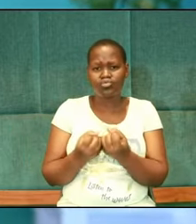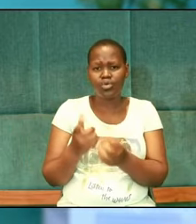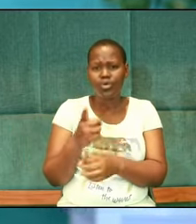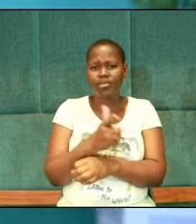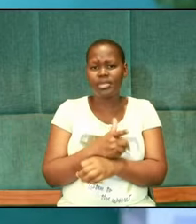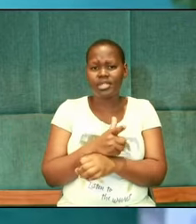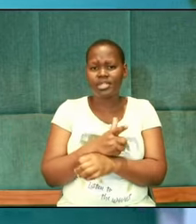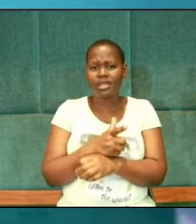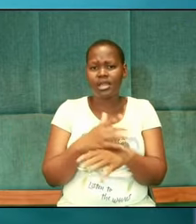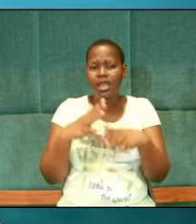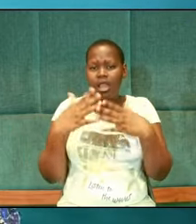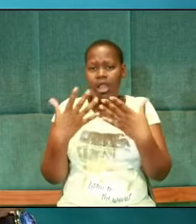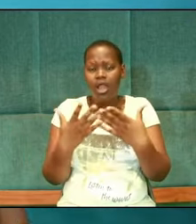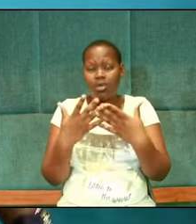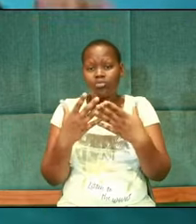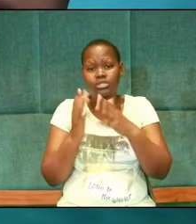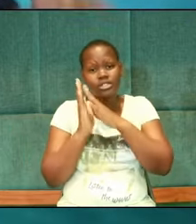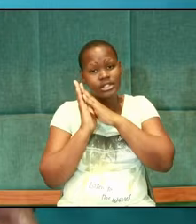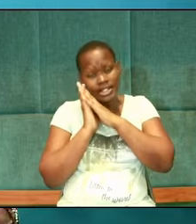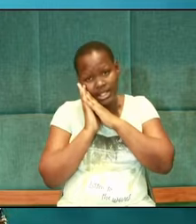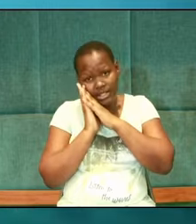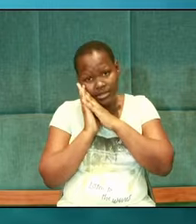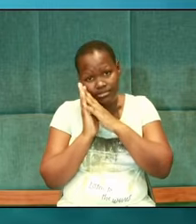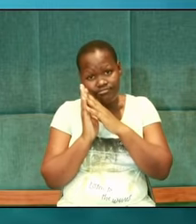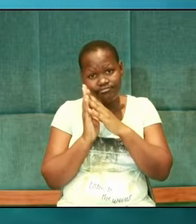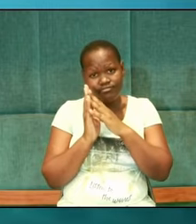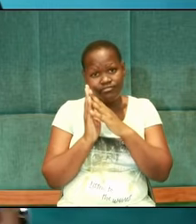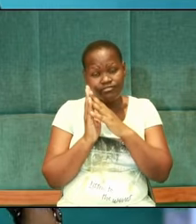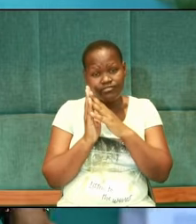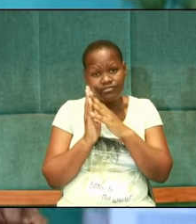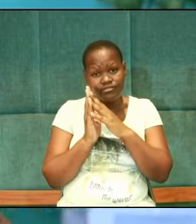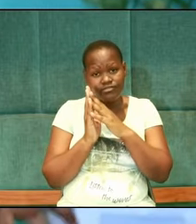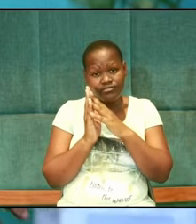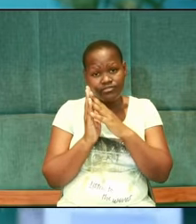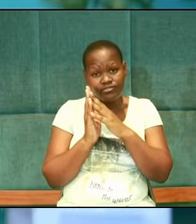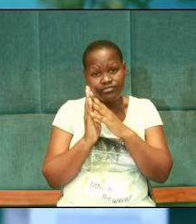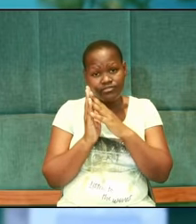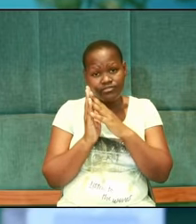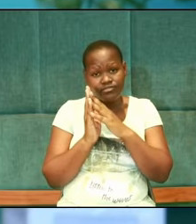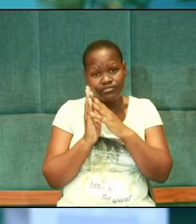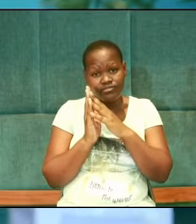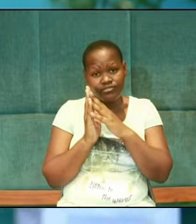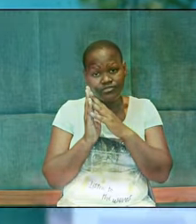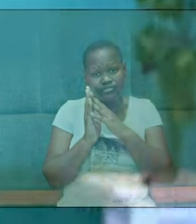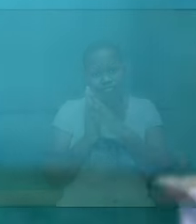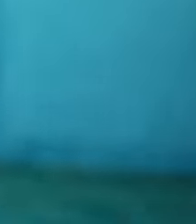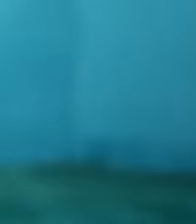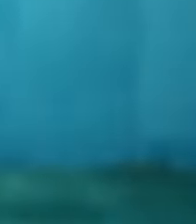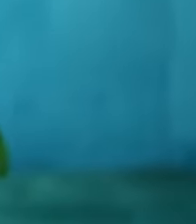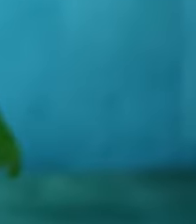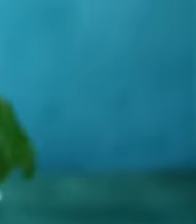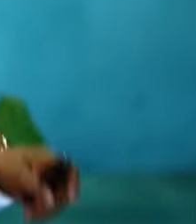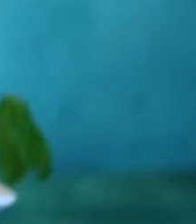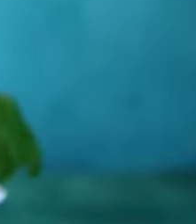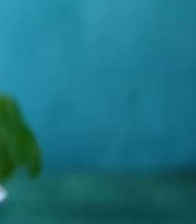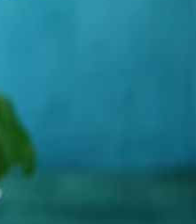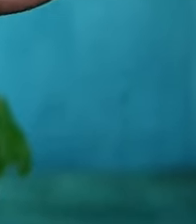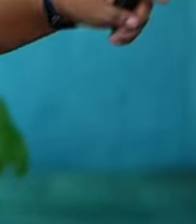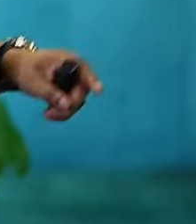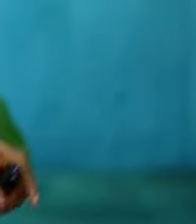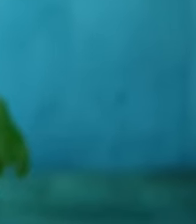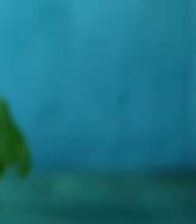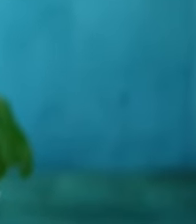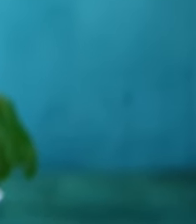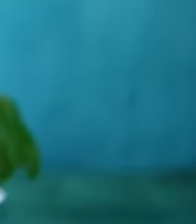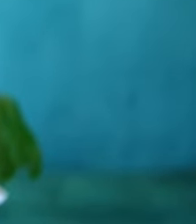How can you sleep at 12, 11 o'clock, midnight? You close from work 5. You spend 7 hours and nothing